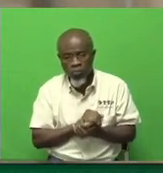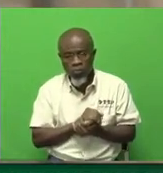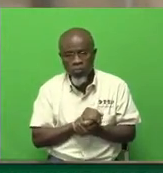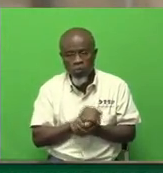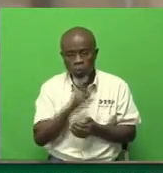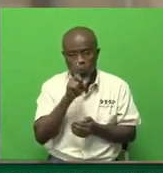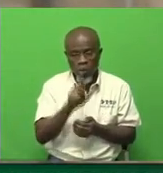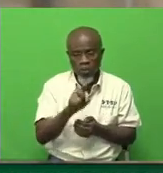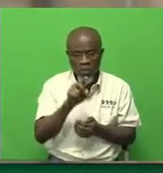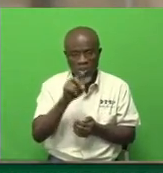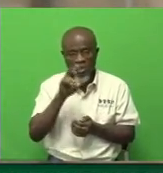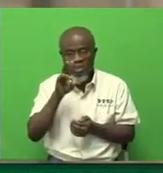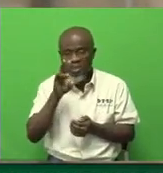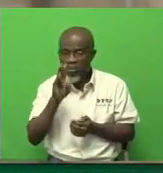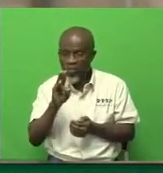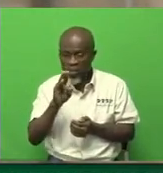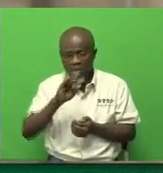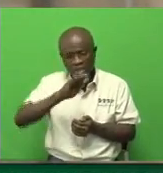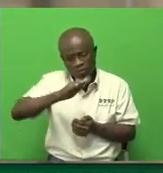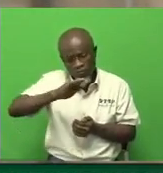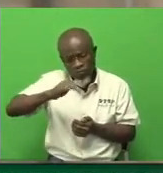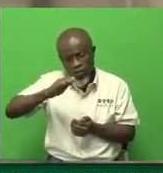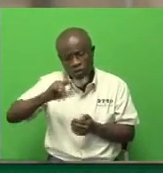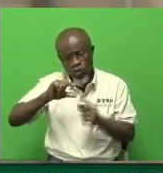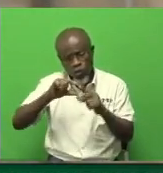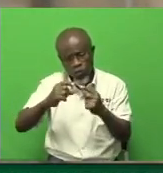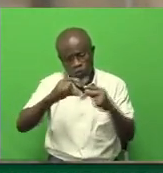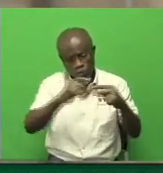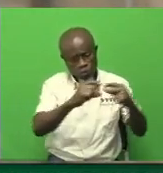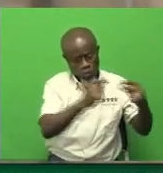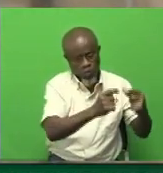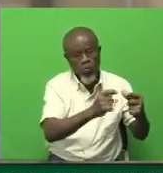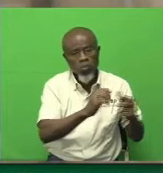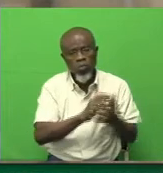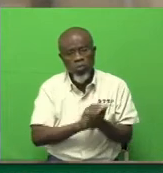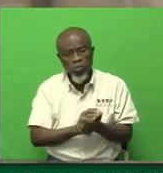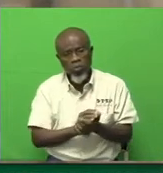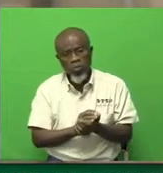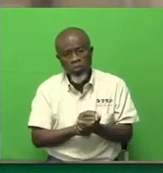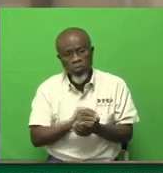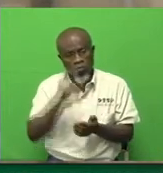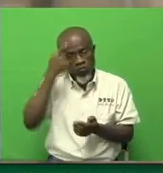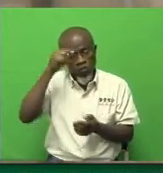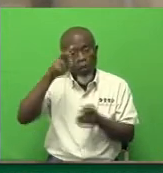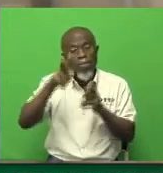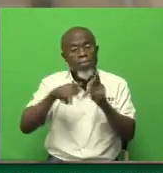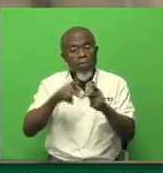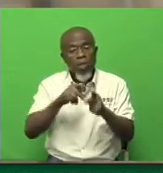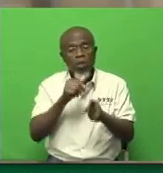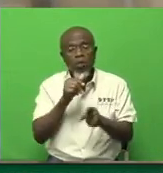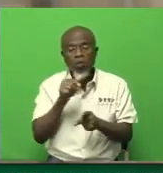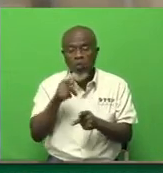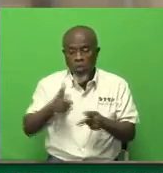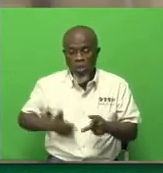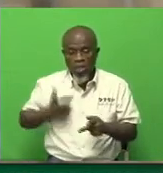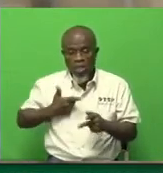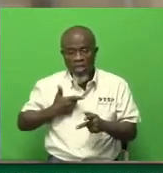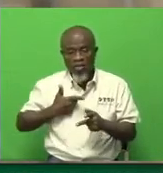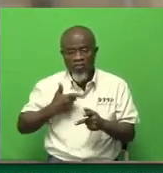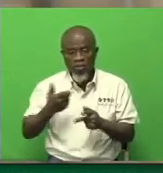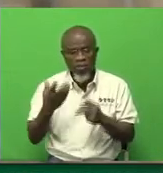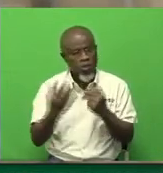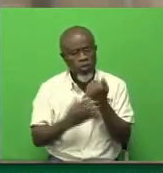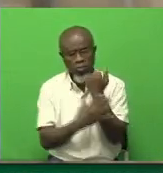000 and 175 000 to people in depressed communities so that they can